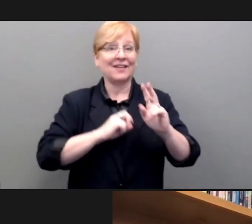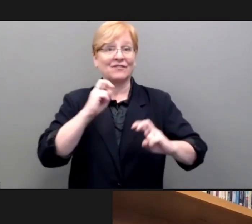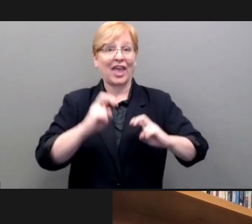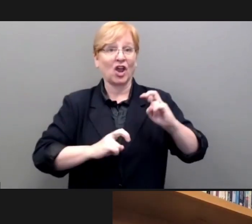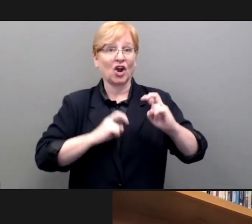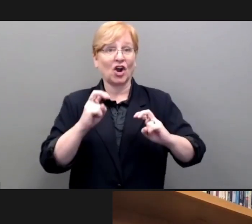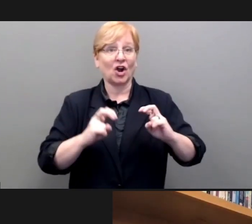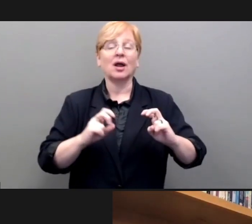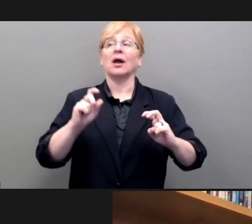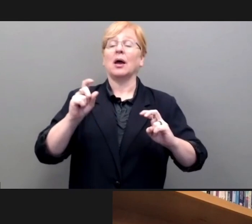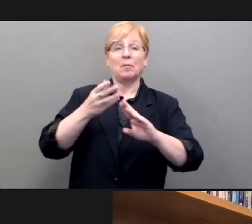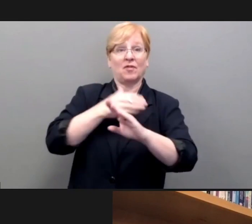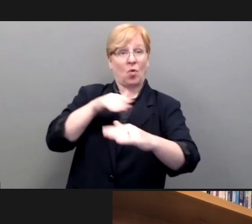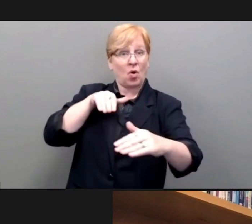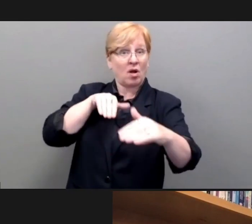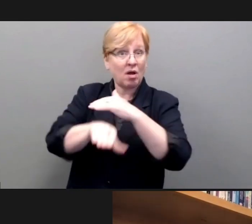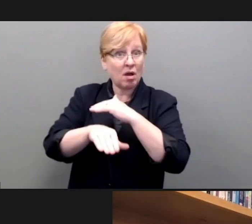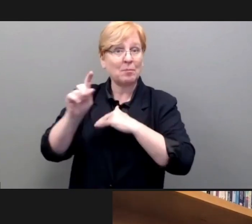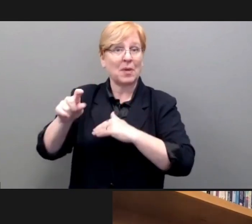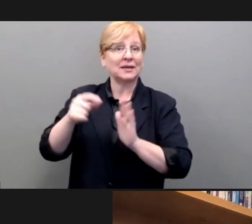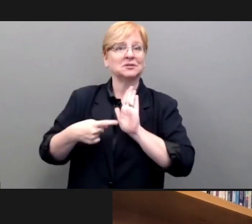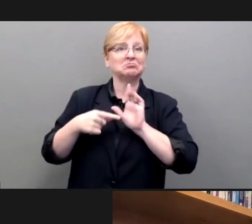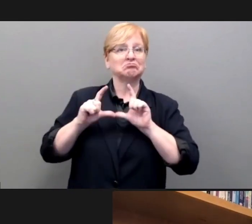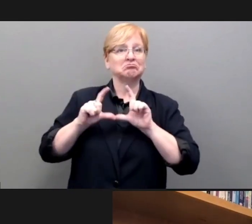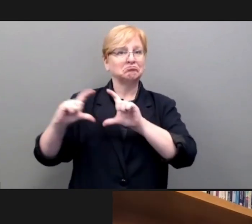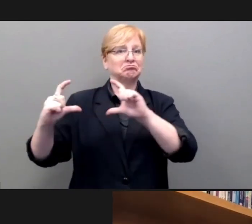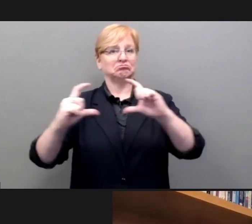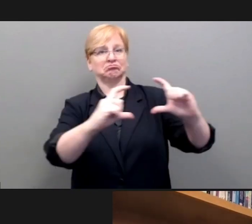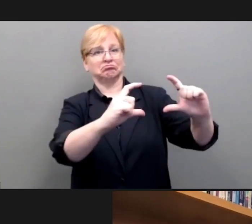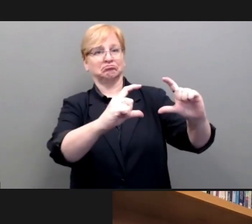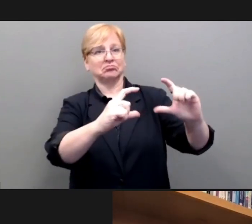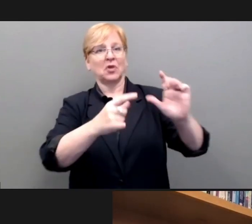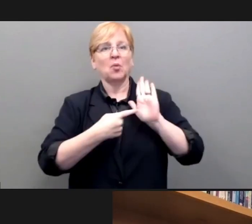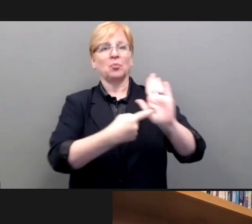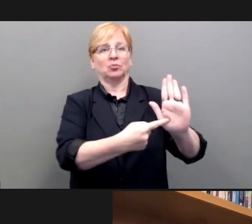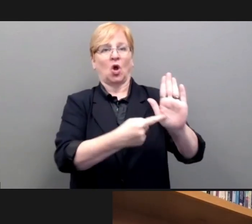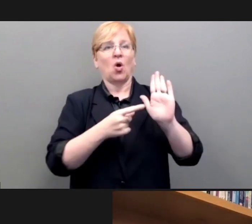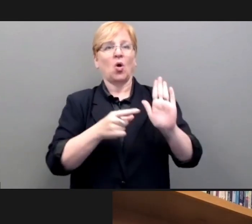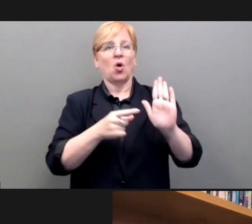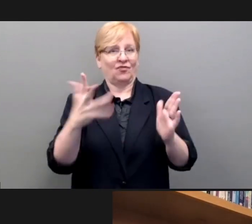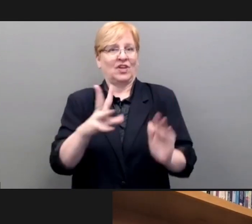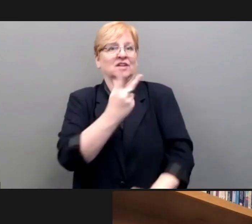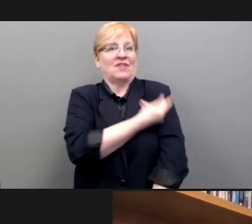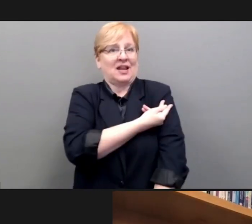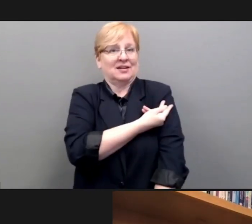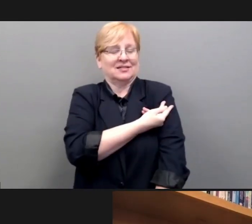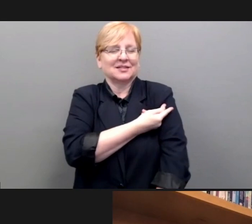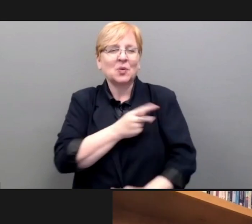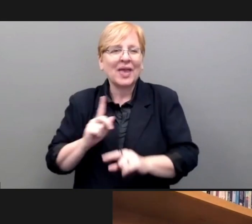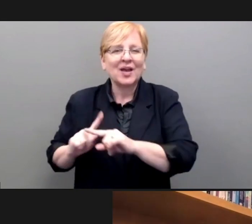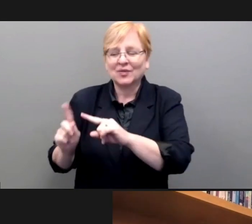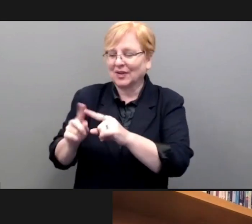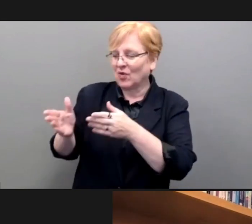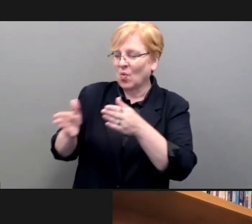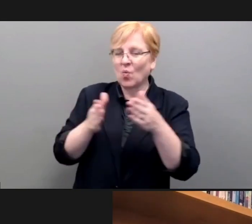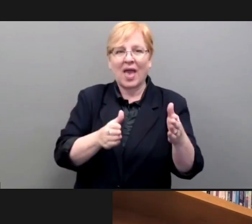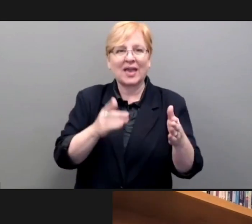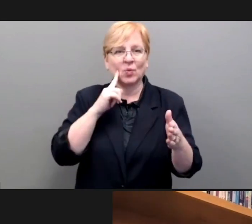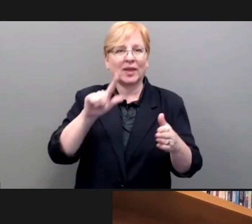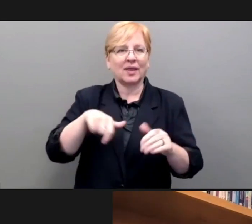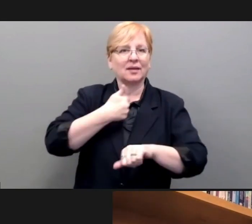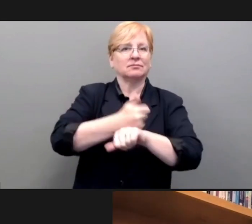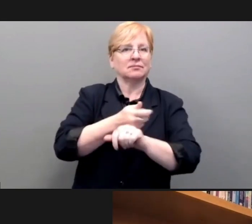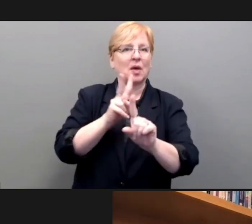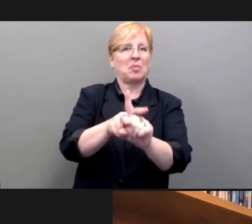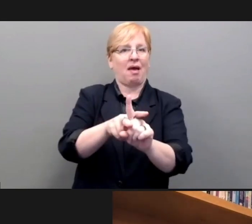vaccination for admittance. So we think that there are ways to apply these standards. I want the state to lead by example.